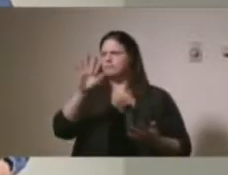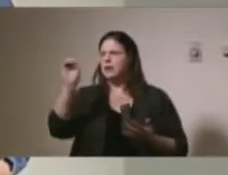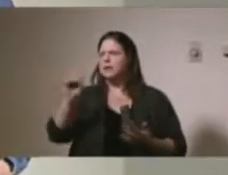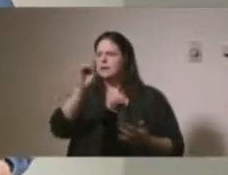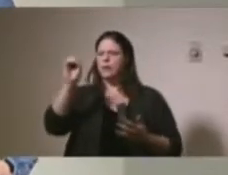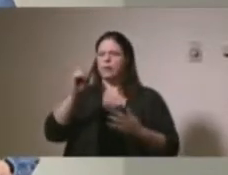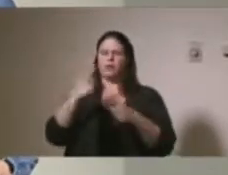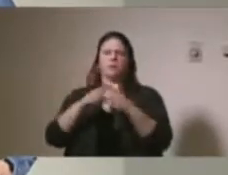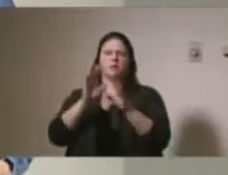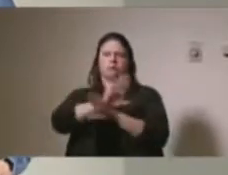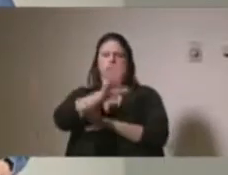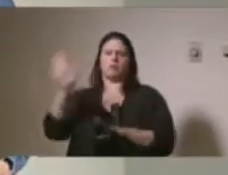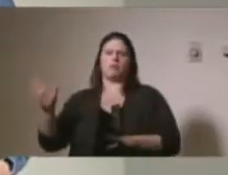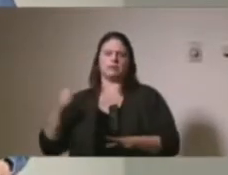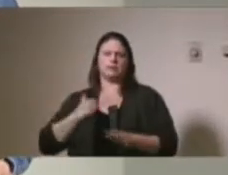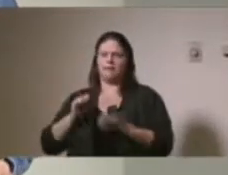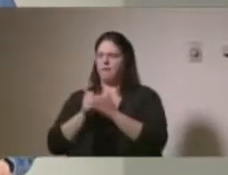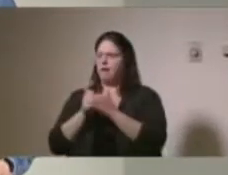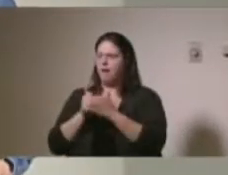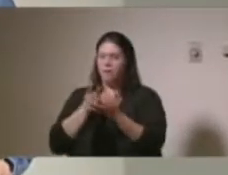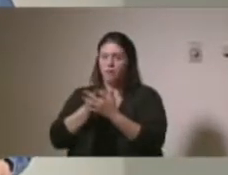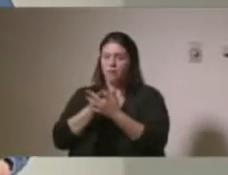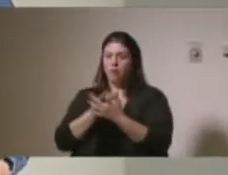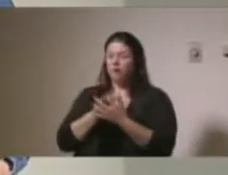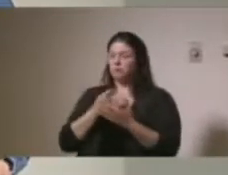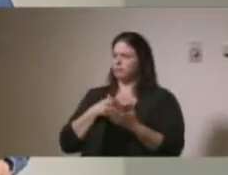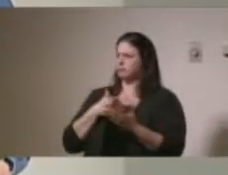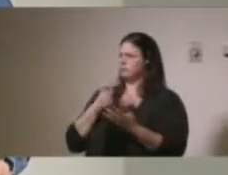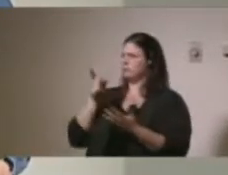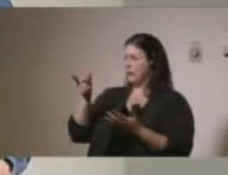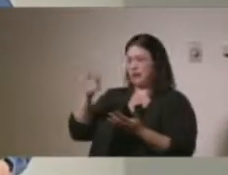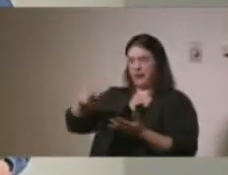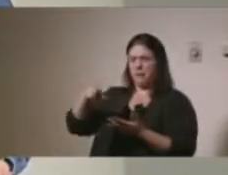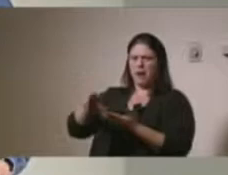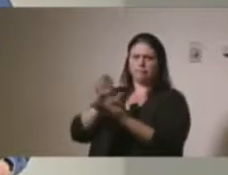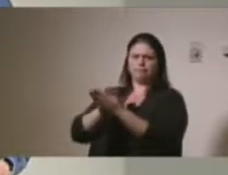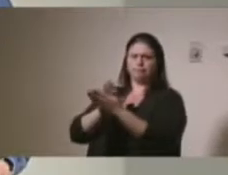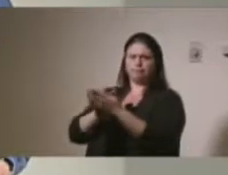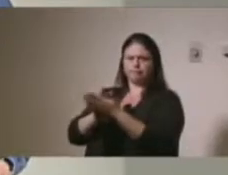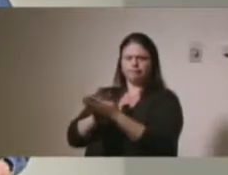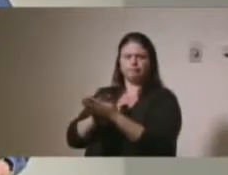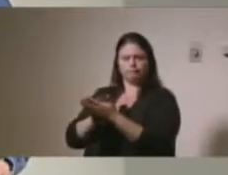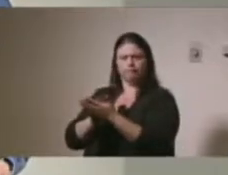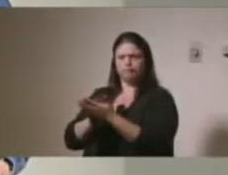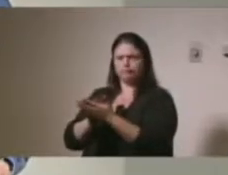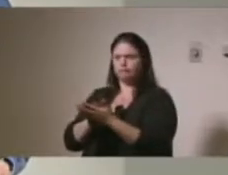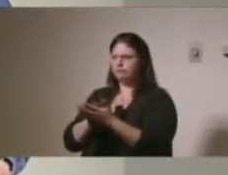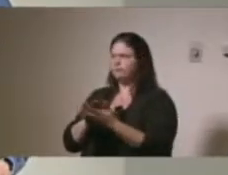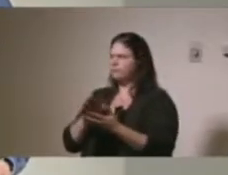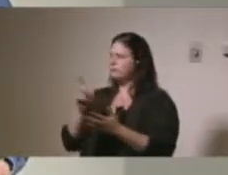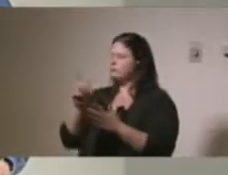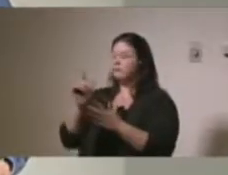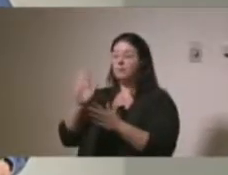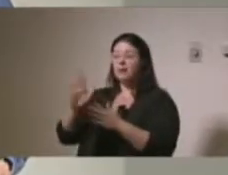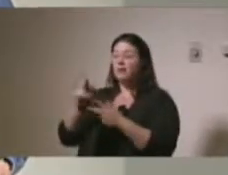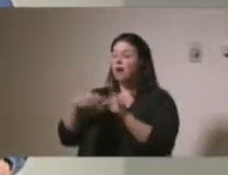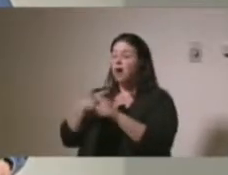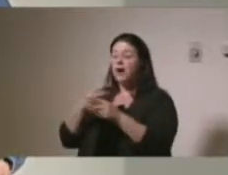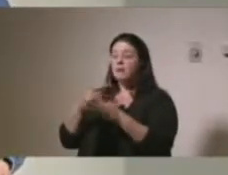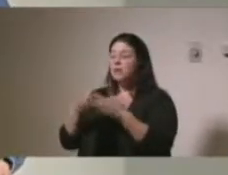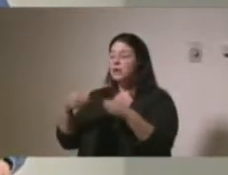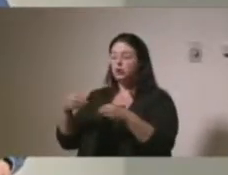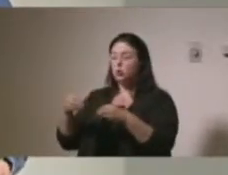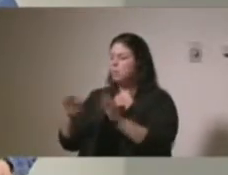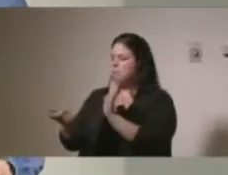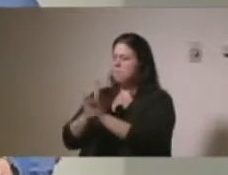beyond. And I certainly congratulate Quebec for just banning predatory lenders outright and providing some